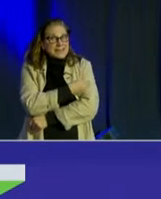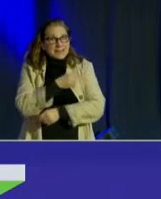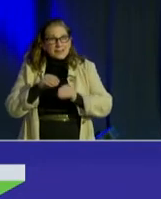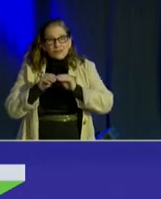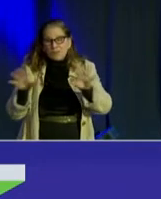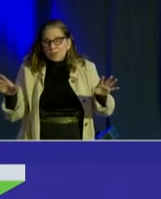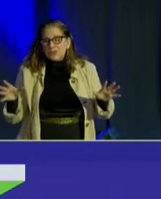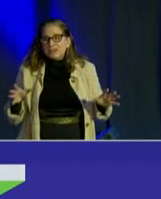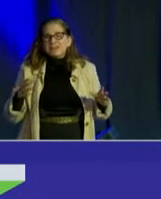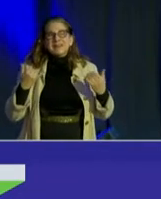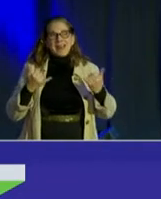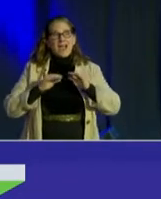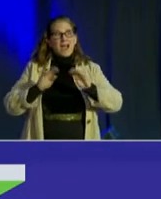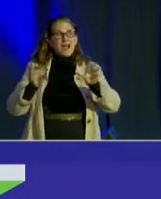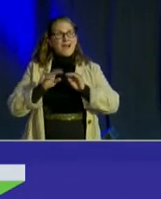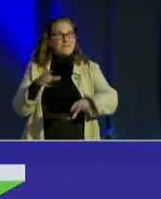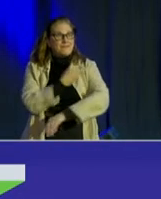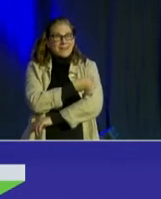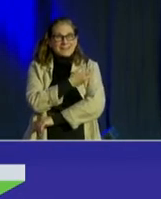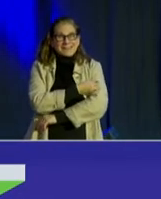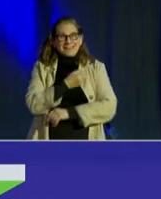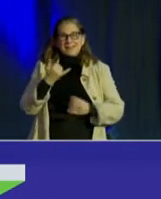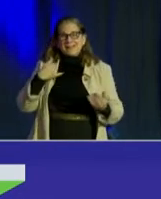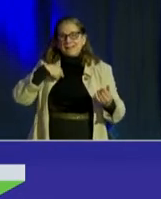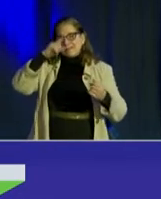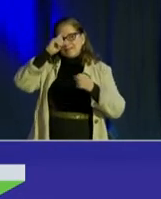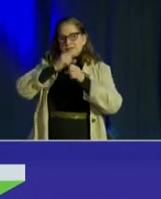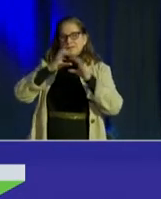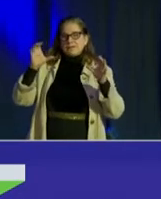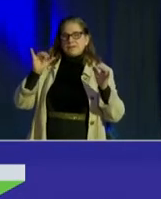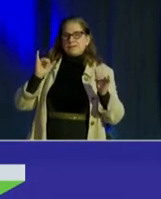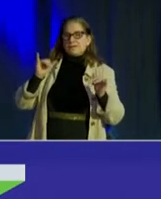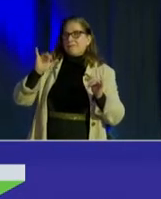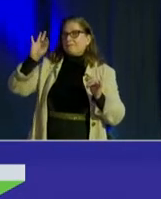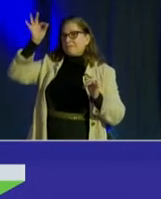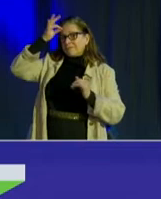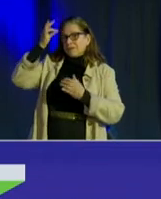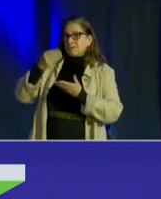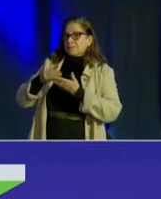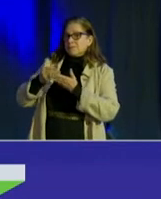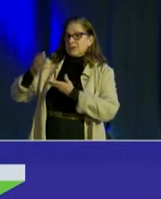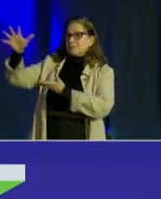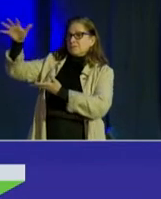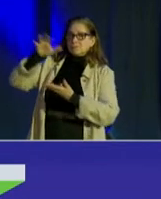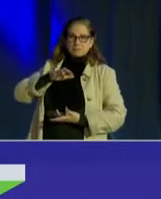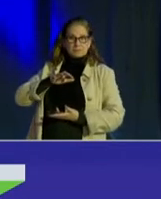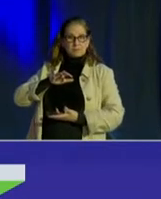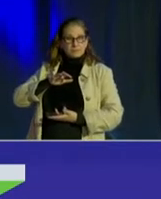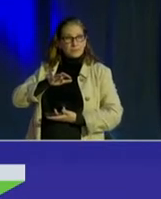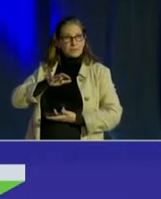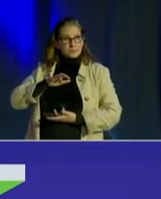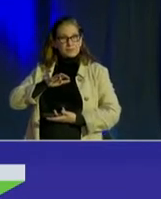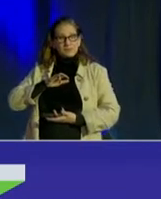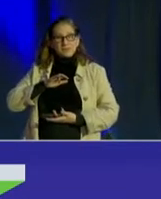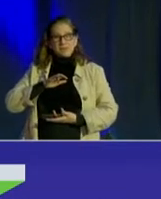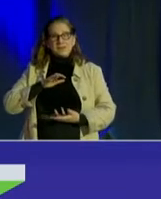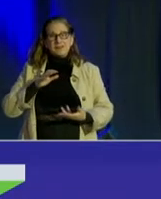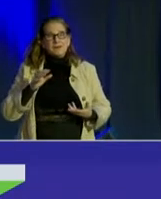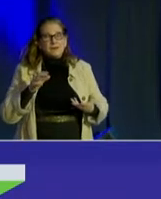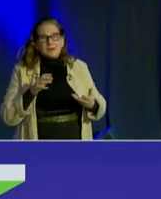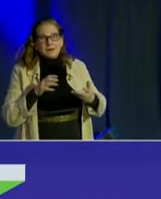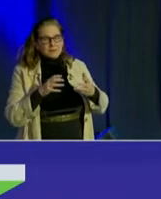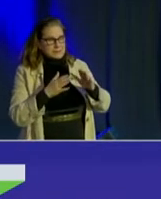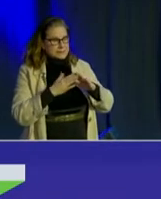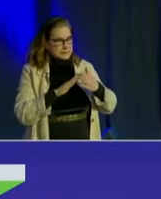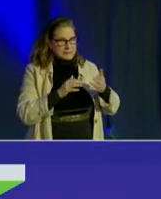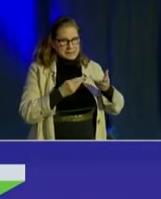were allowable in part because we had federal resources, and in part because the city was prudent with its resources over